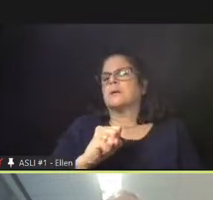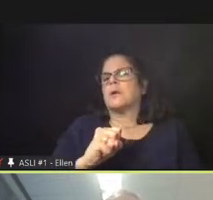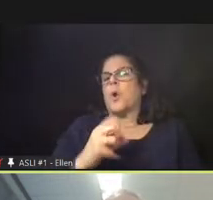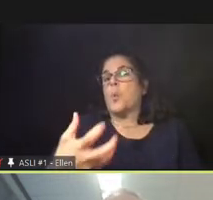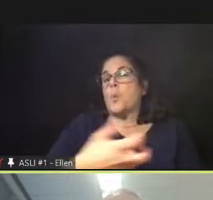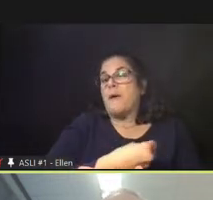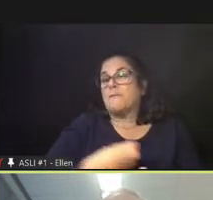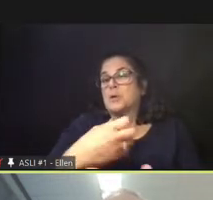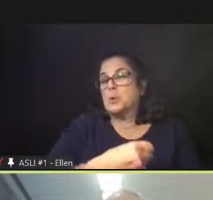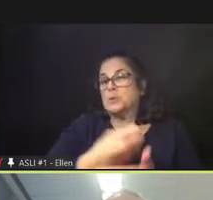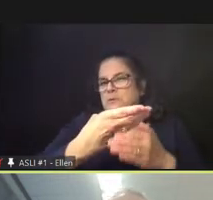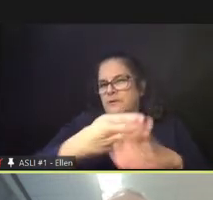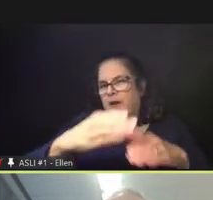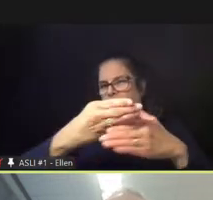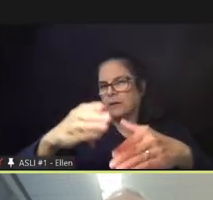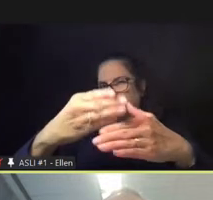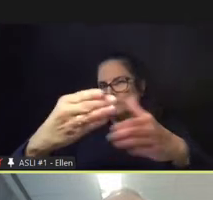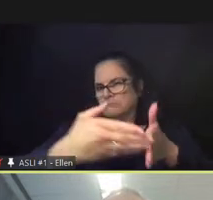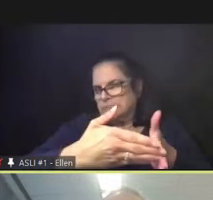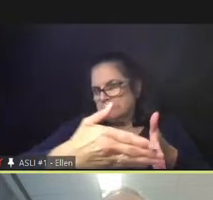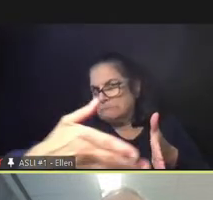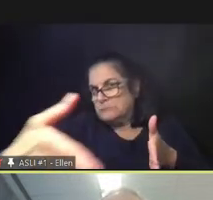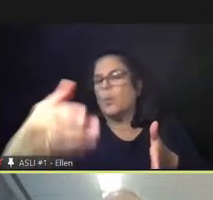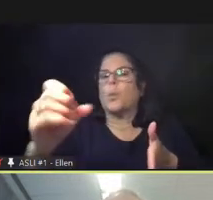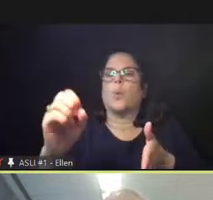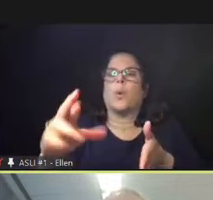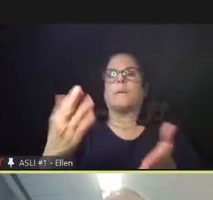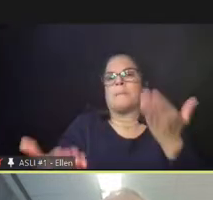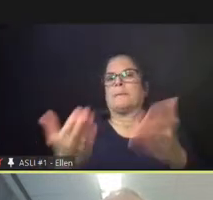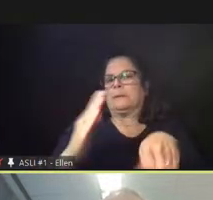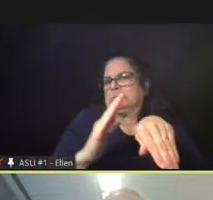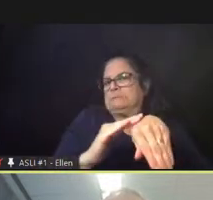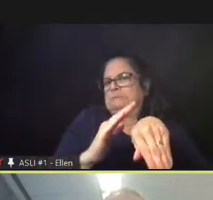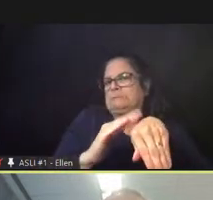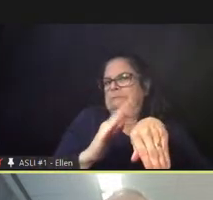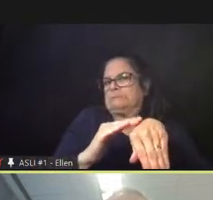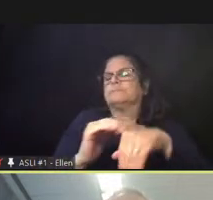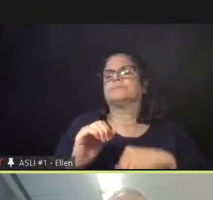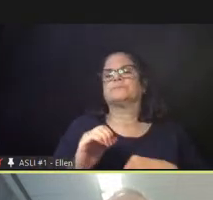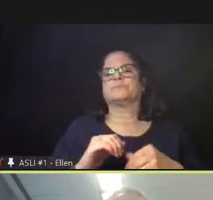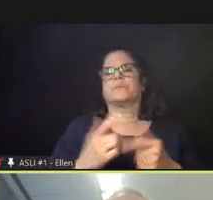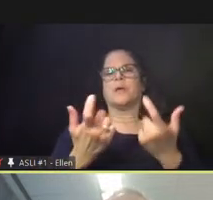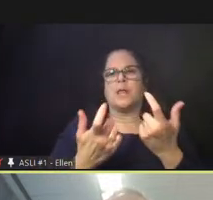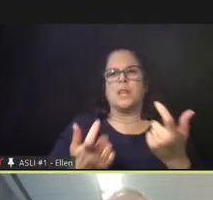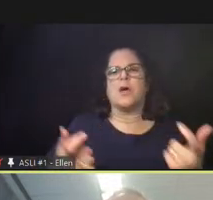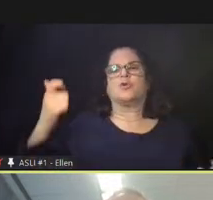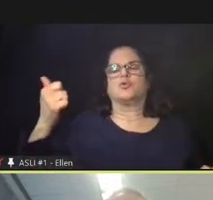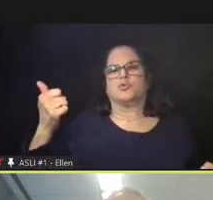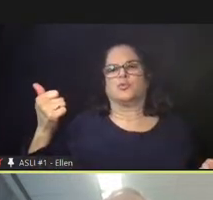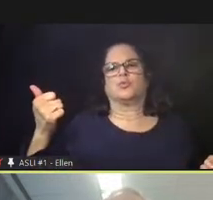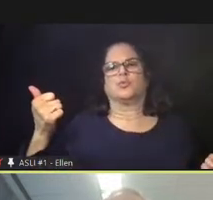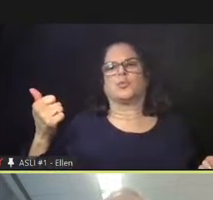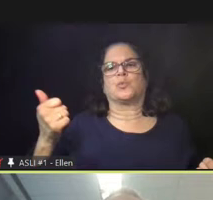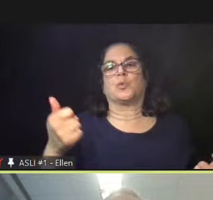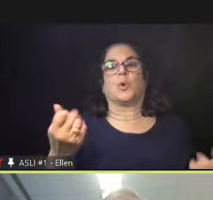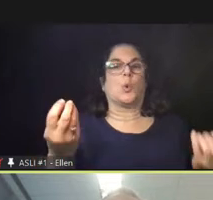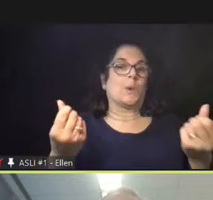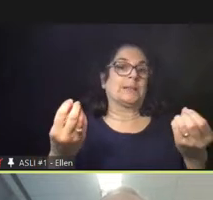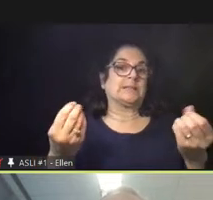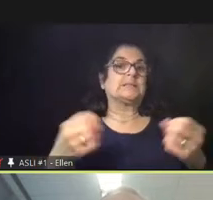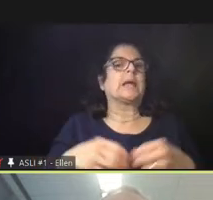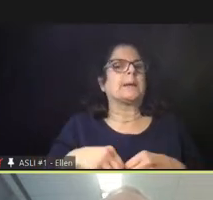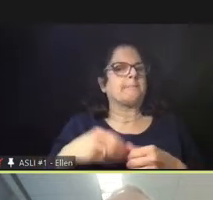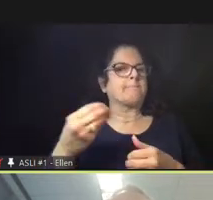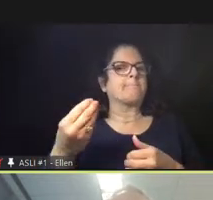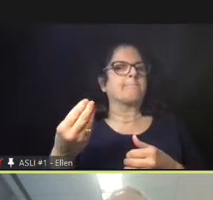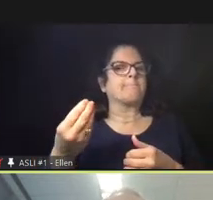year, but it also may be an early indicator as to softness in the larger, you know, real estate market. But we'll continue